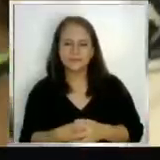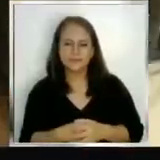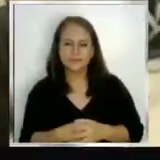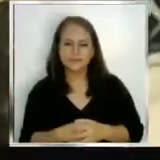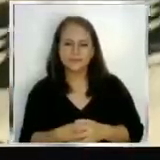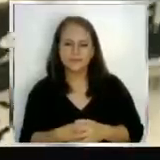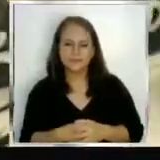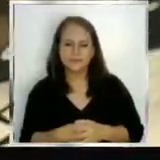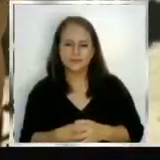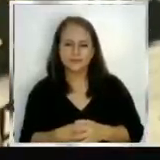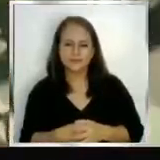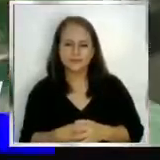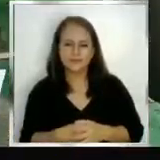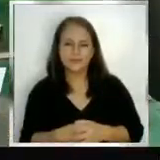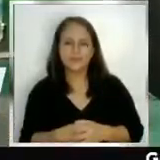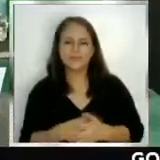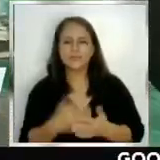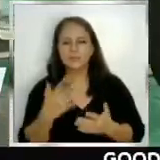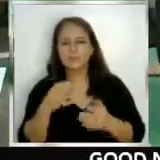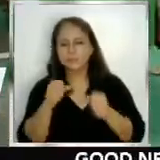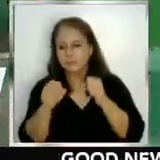Mula sa boxing training